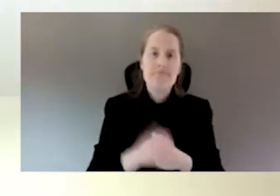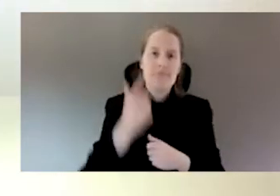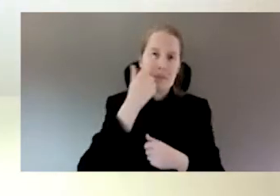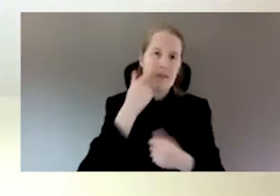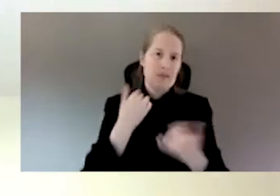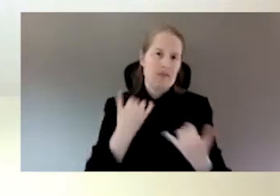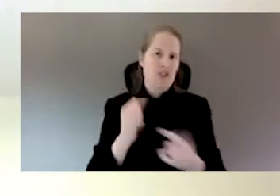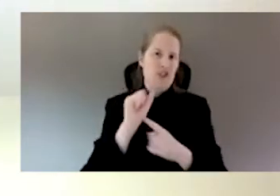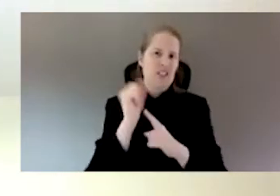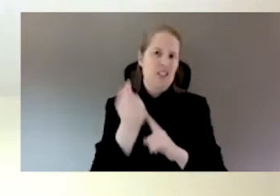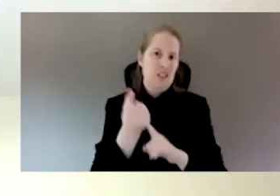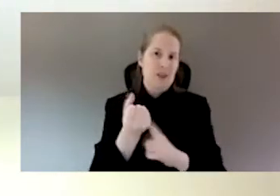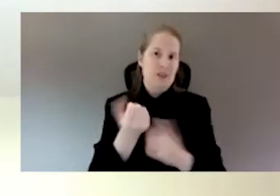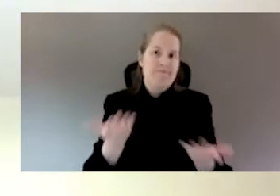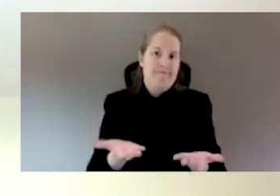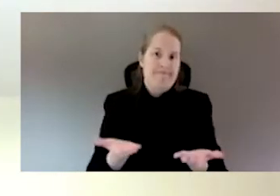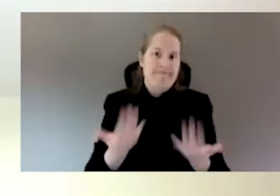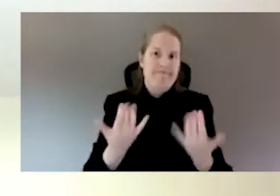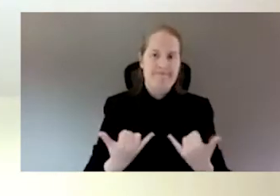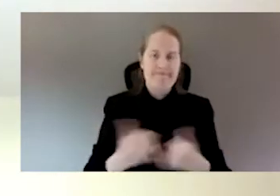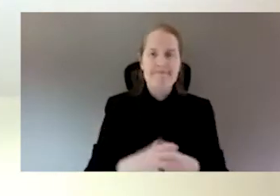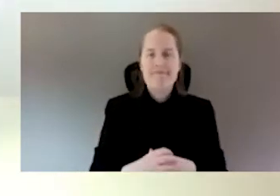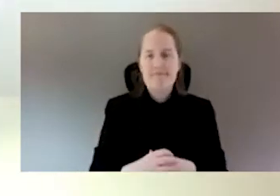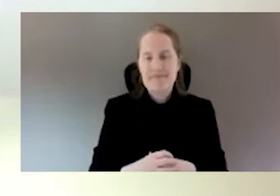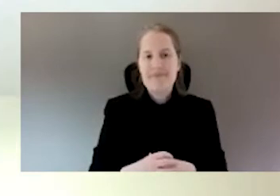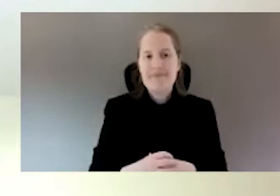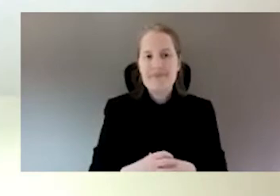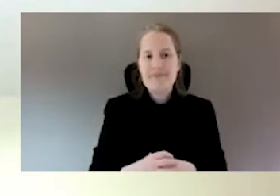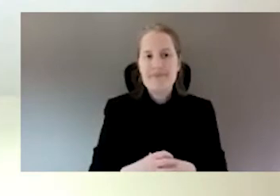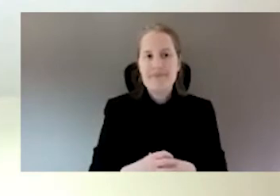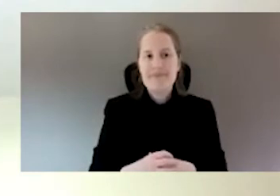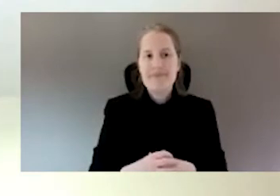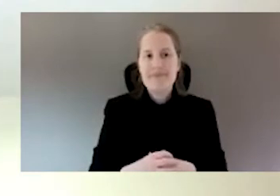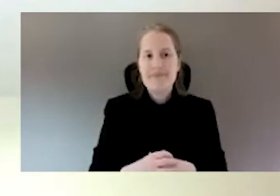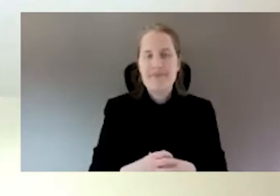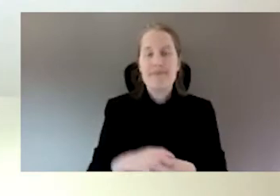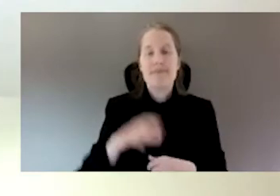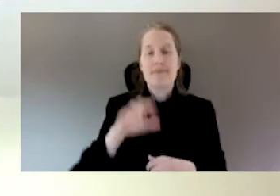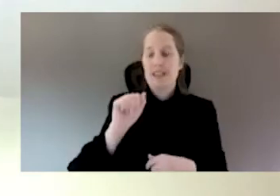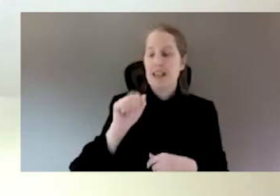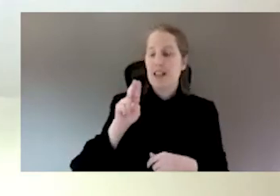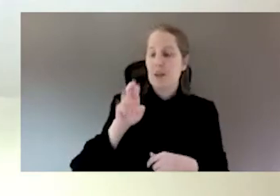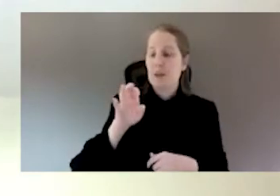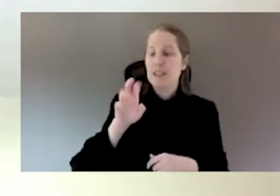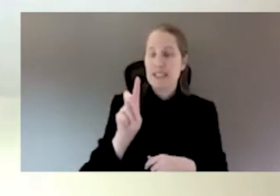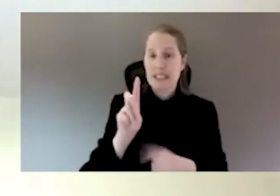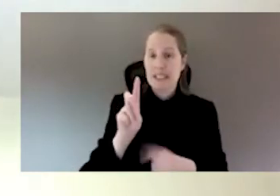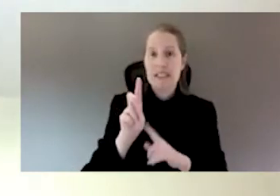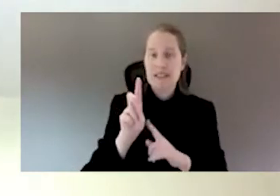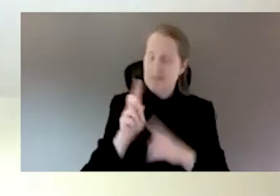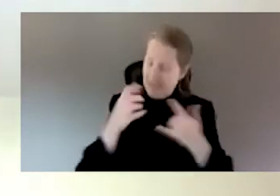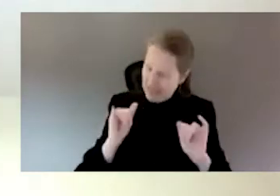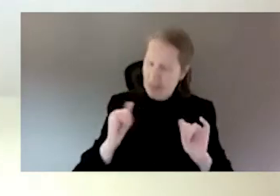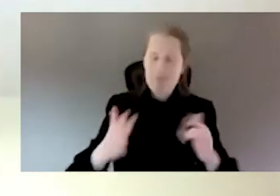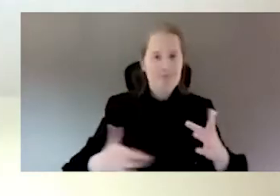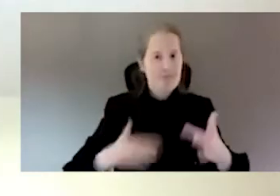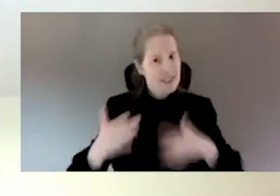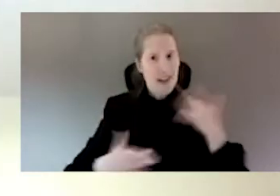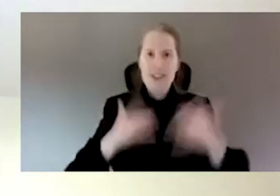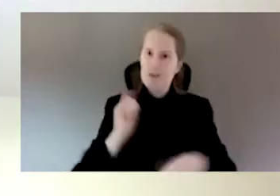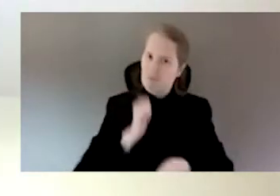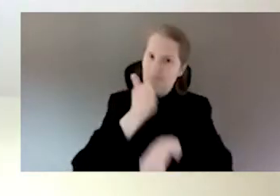the current situation we find ourselves in. But with that said, AUCD, we're excited for this